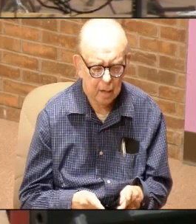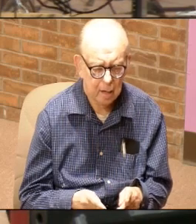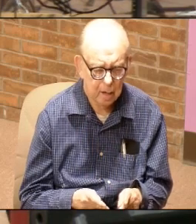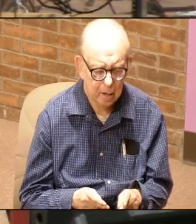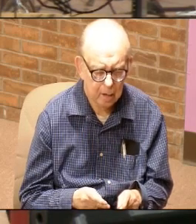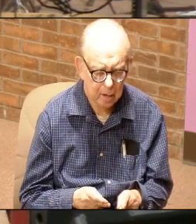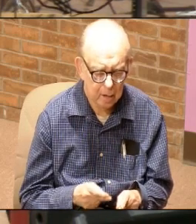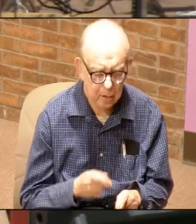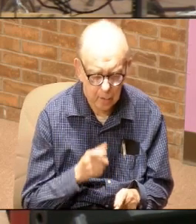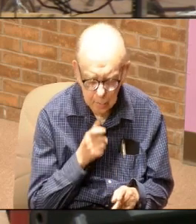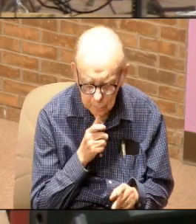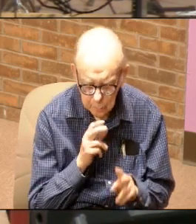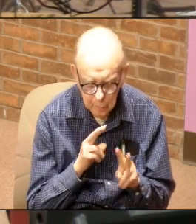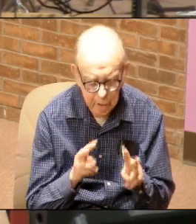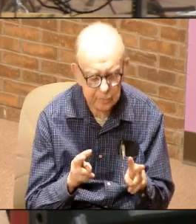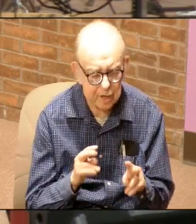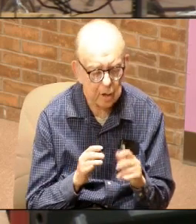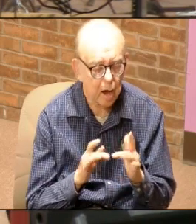watching online